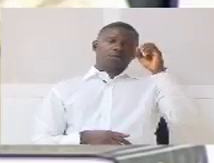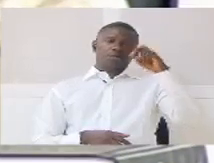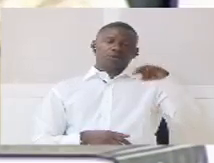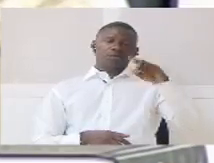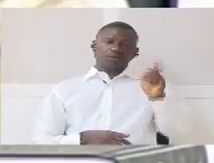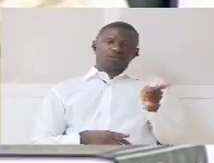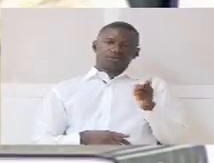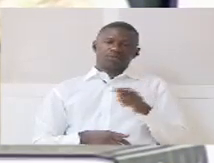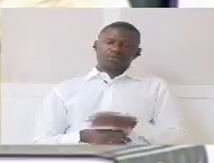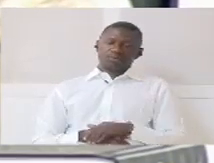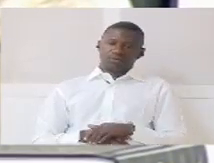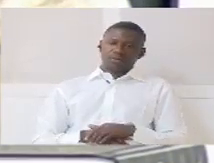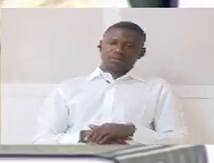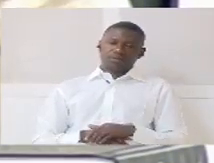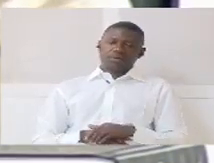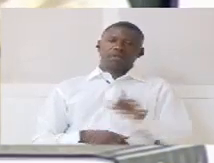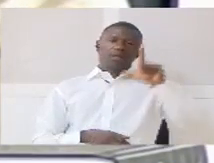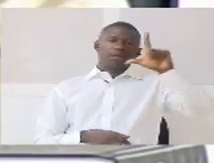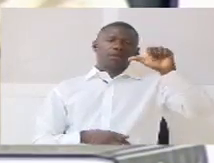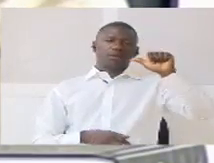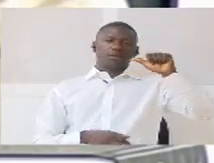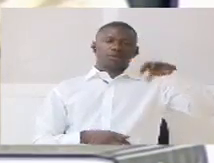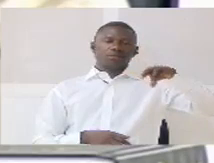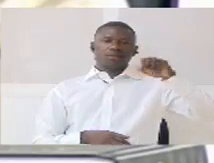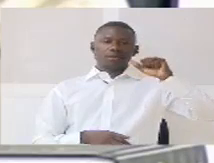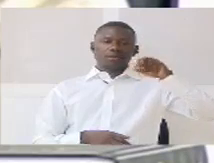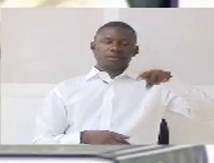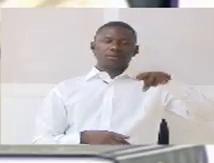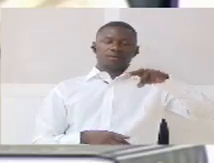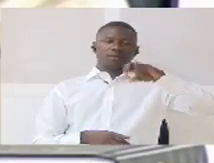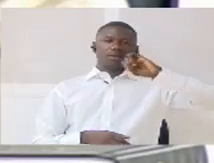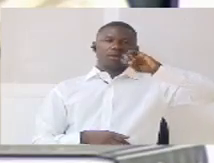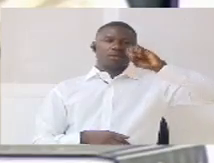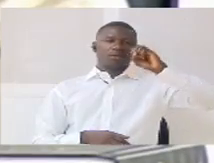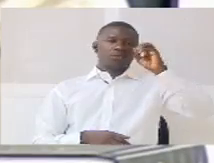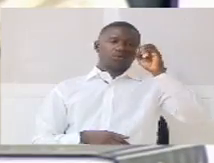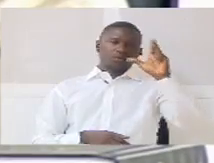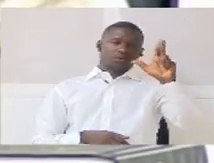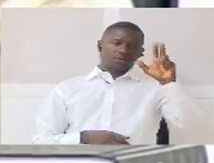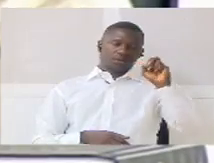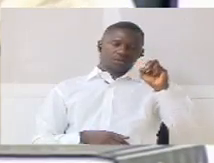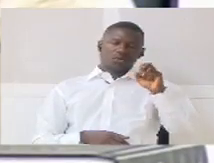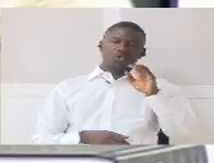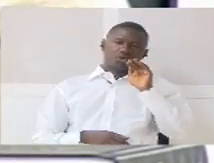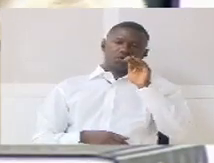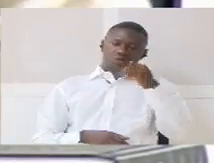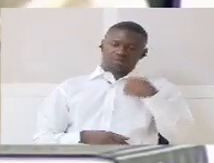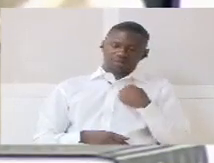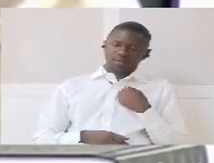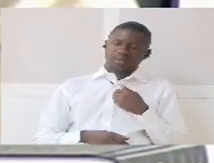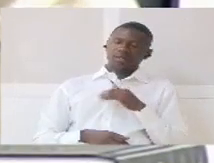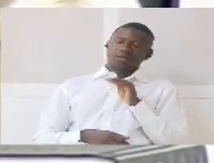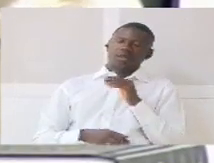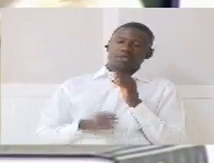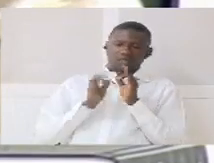Operation Lamin So called me. Asked where I was. Can we summarize the narrative? Okay. Yeah. I call